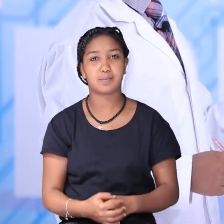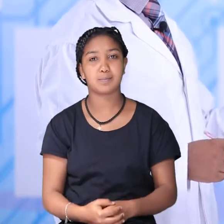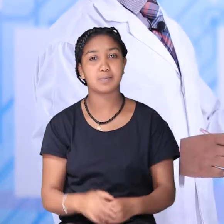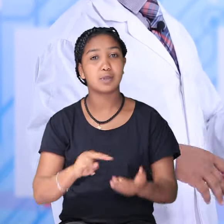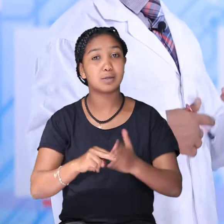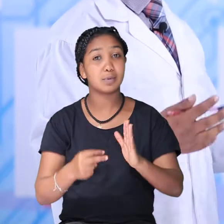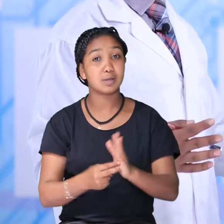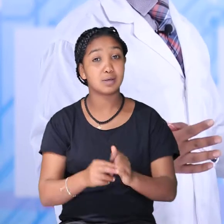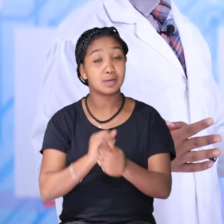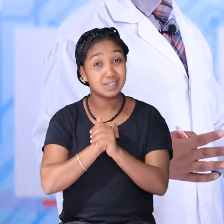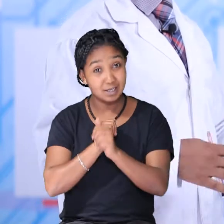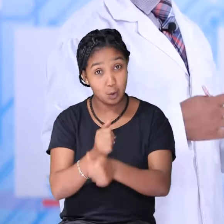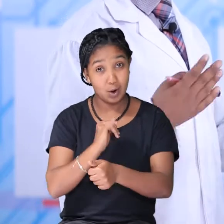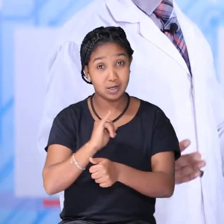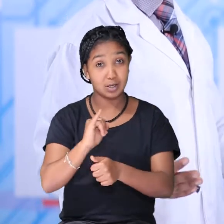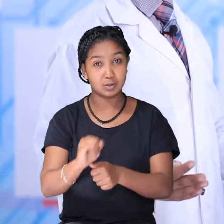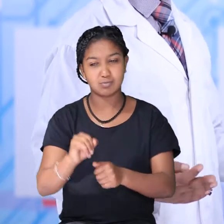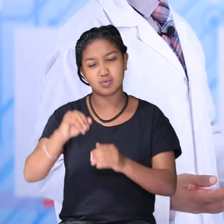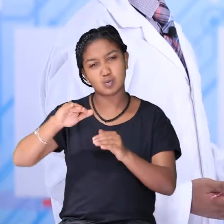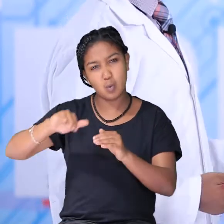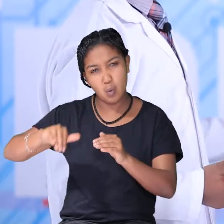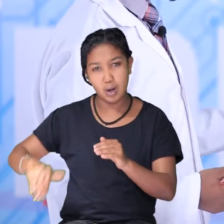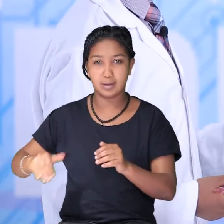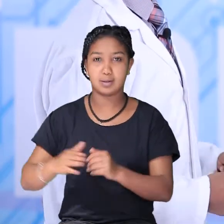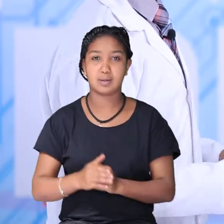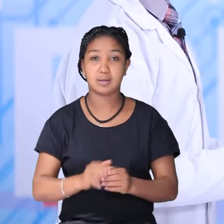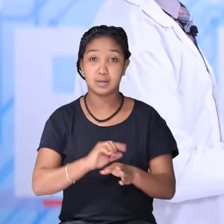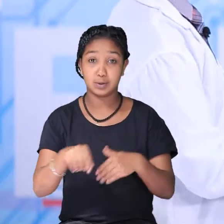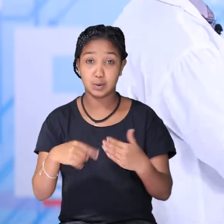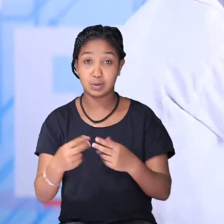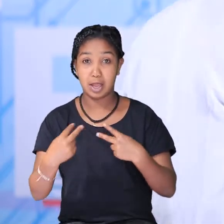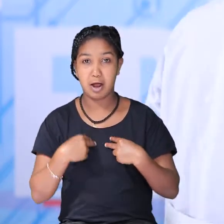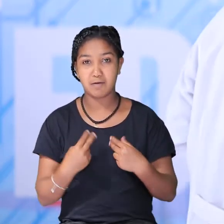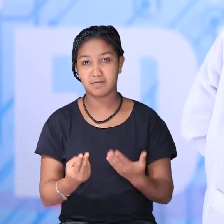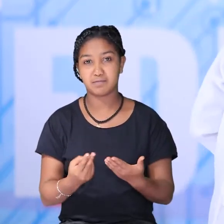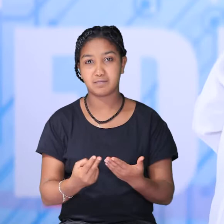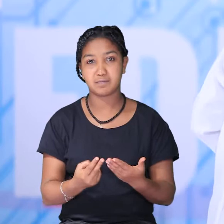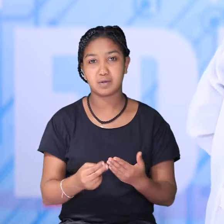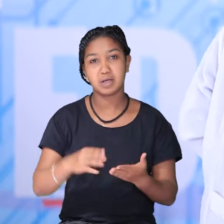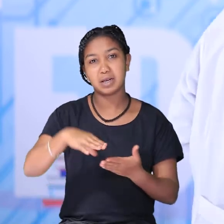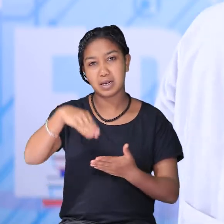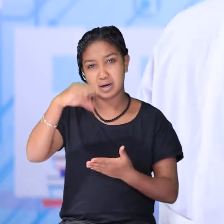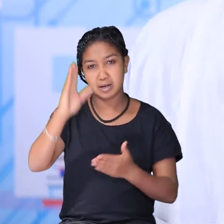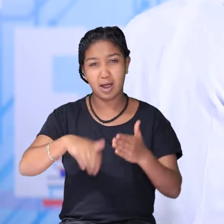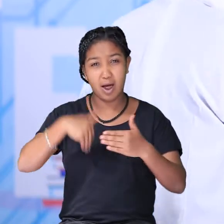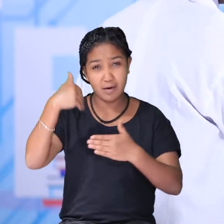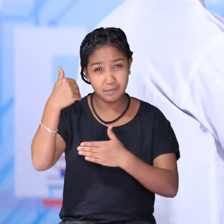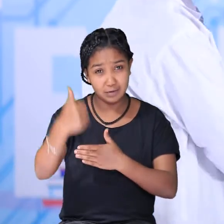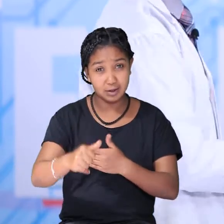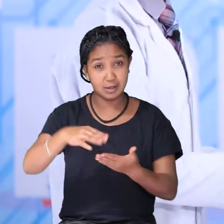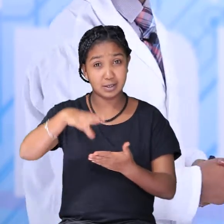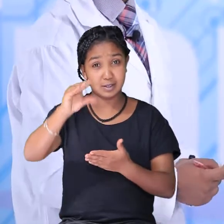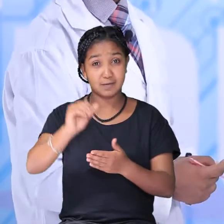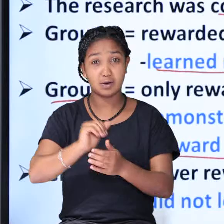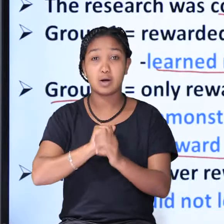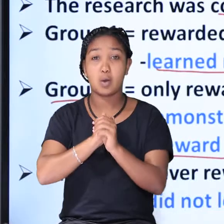That means the reward is too late. So they have demonstrated learning after they receive a